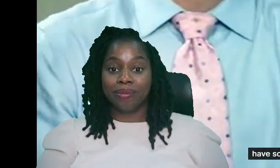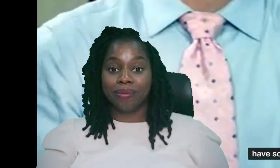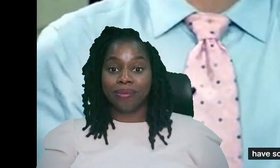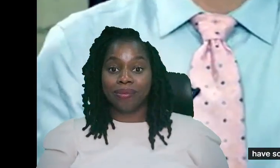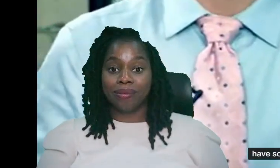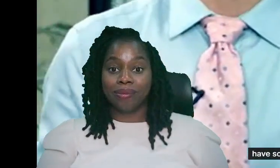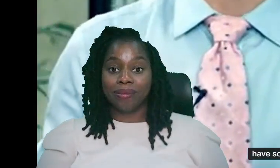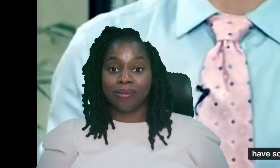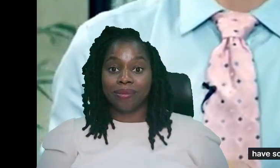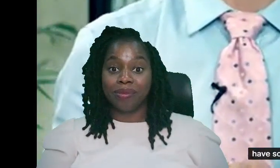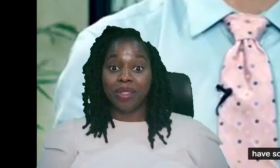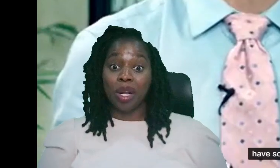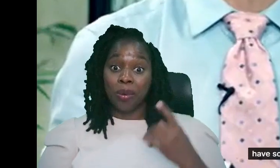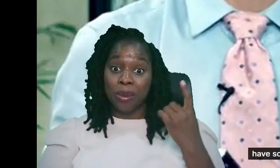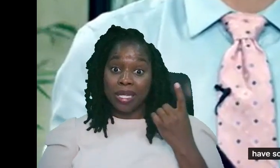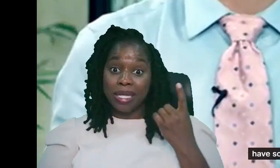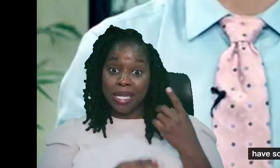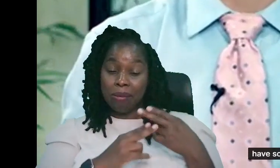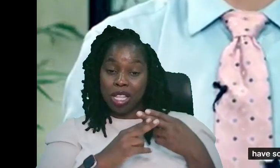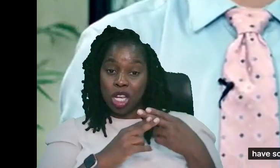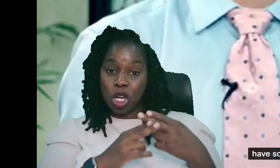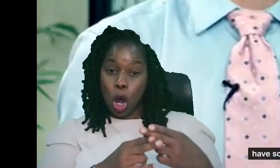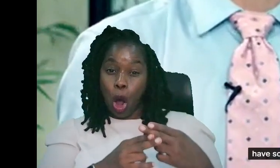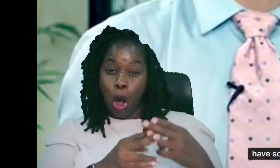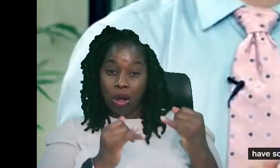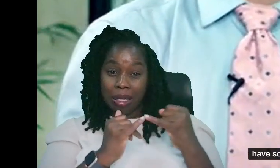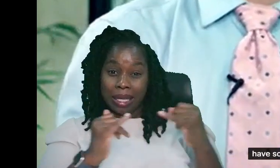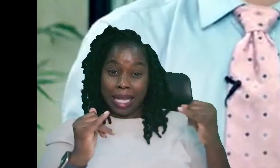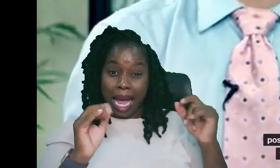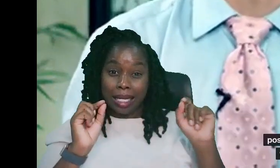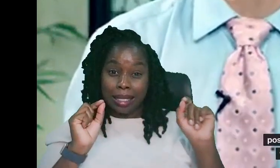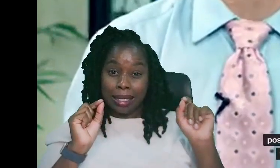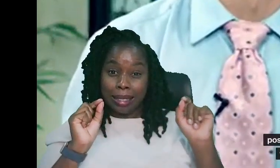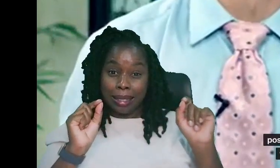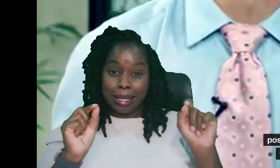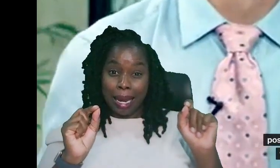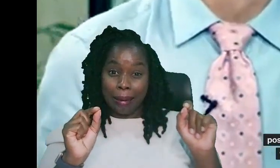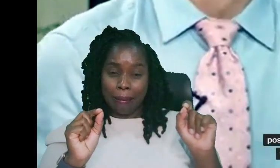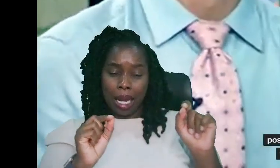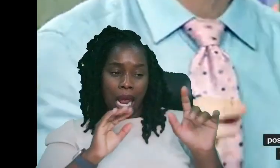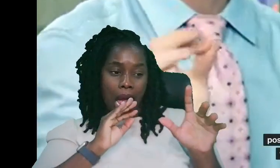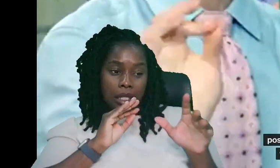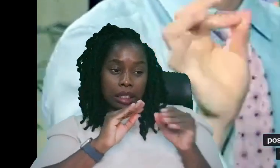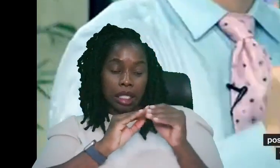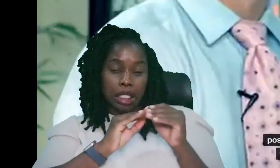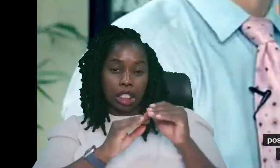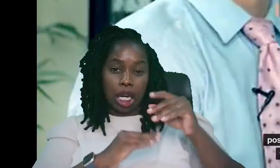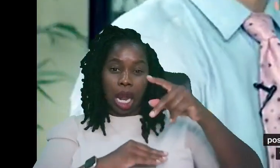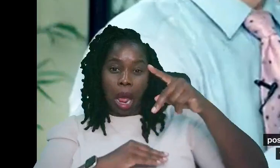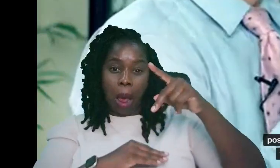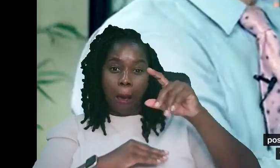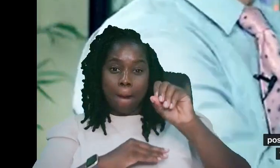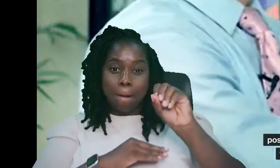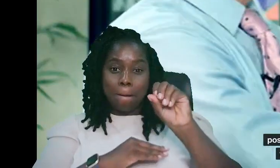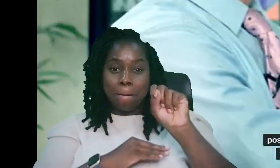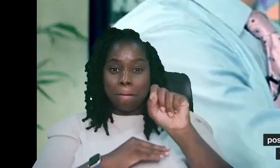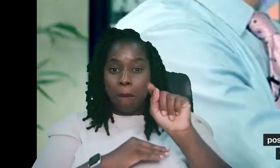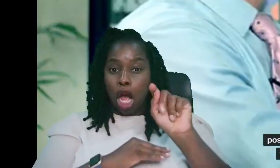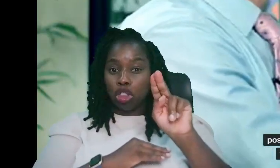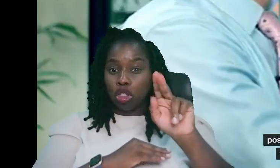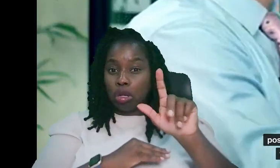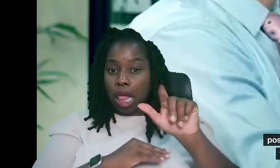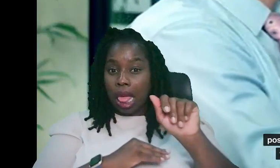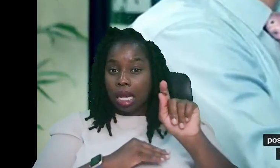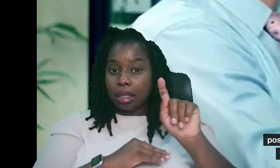Next, we have something called the line segment addition postulate. And this postulate